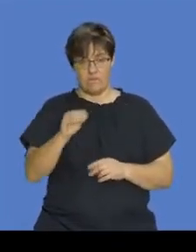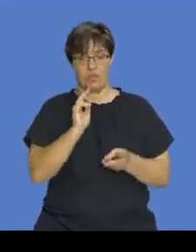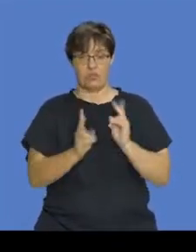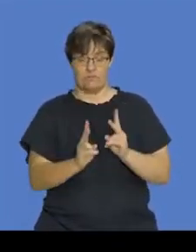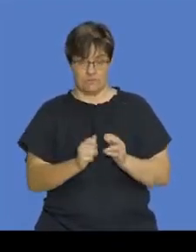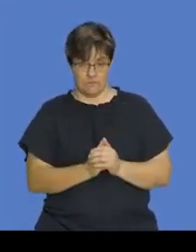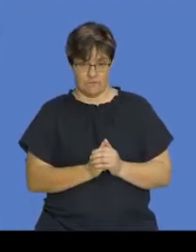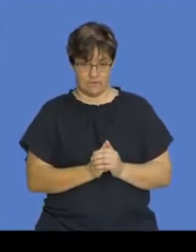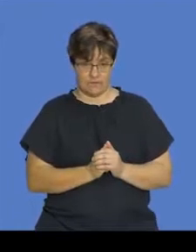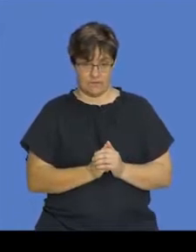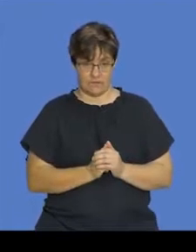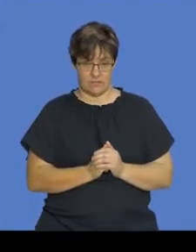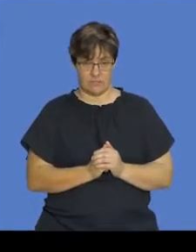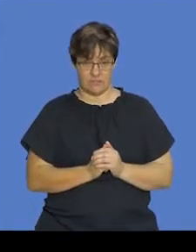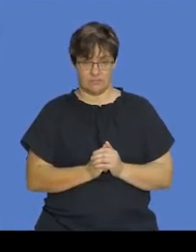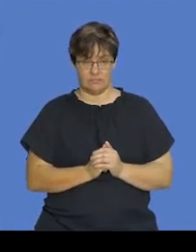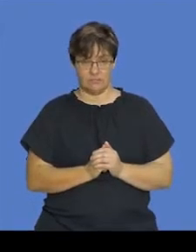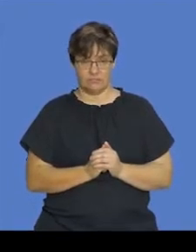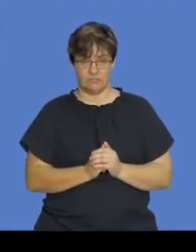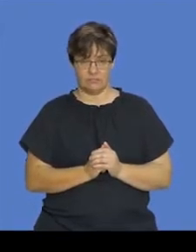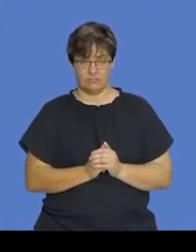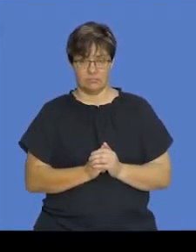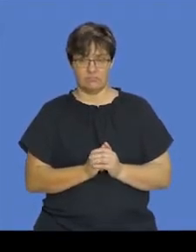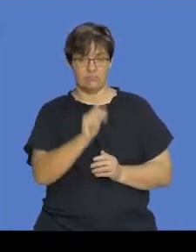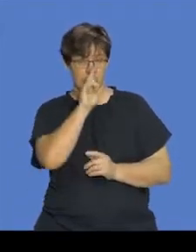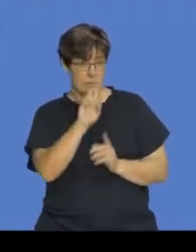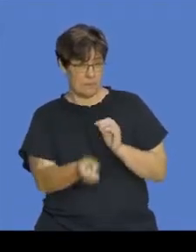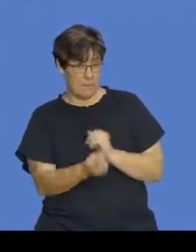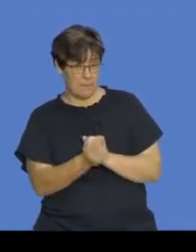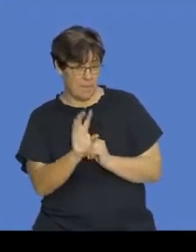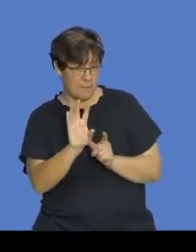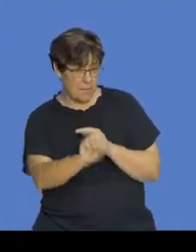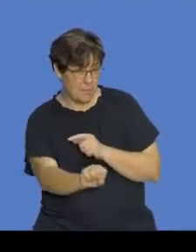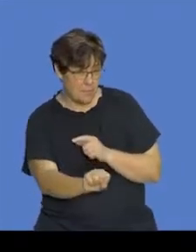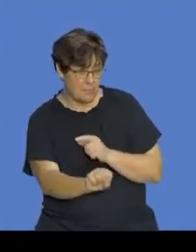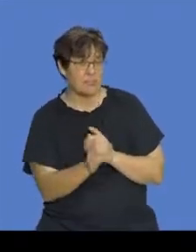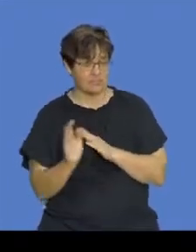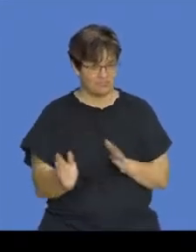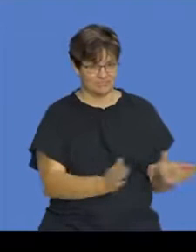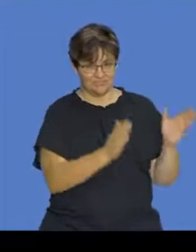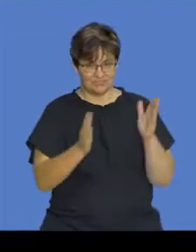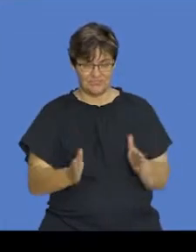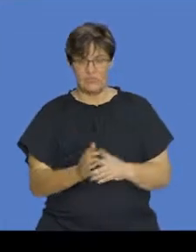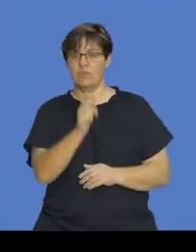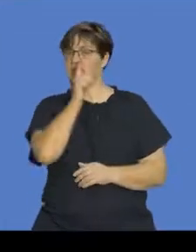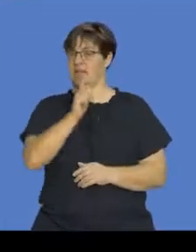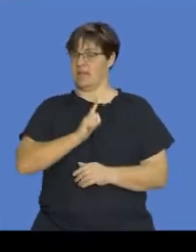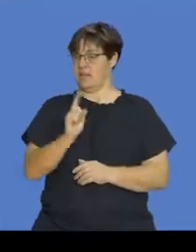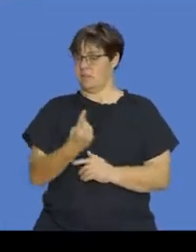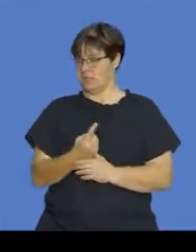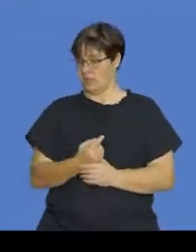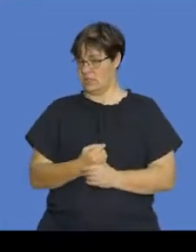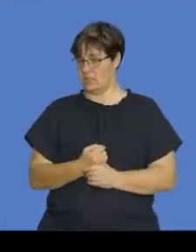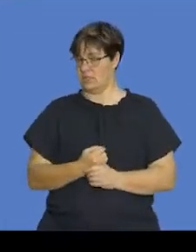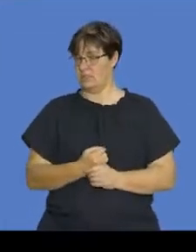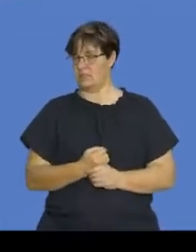12. Okay, let's see if we've got that. And we move on and we say to ourselves, in how